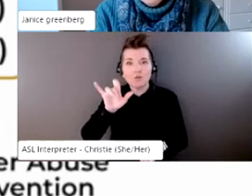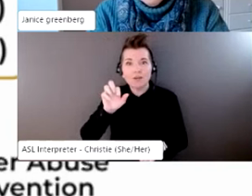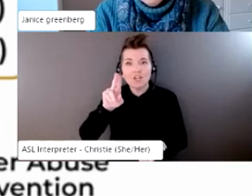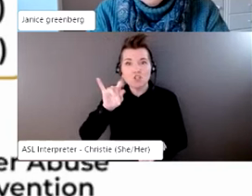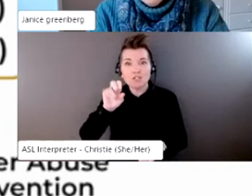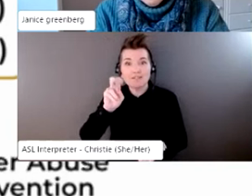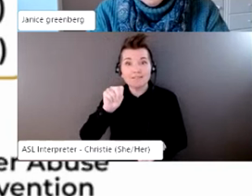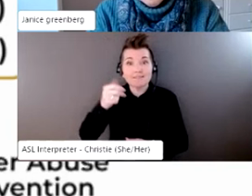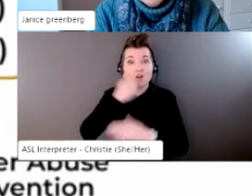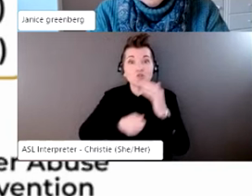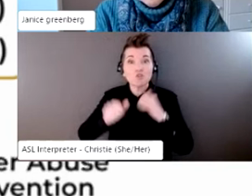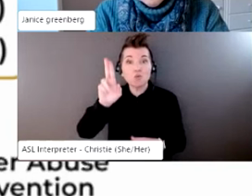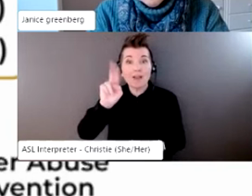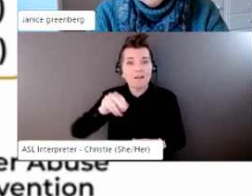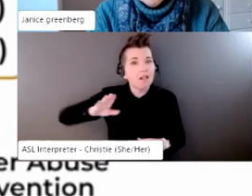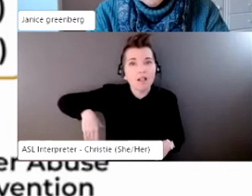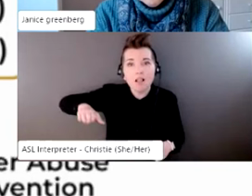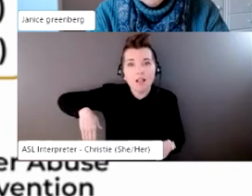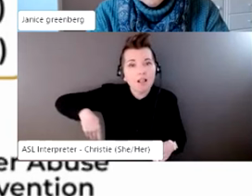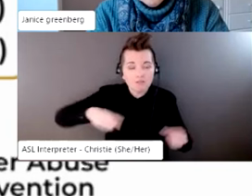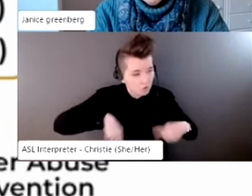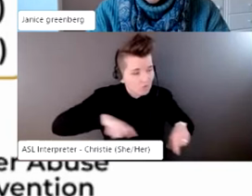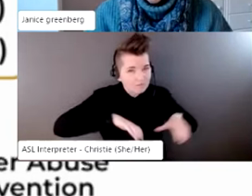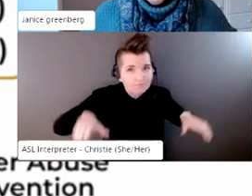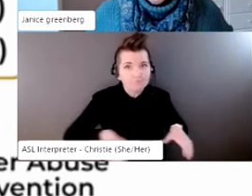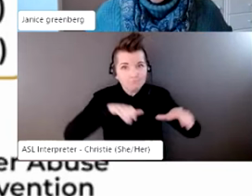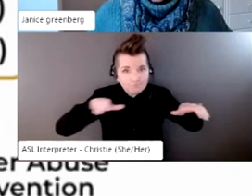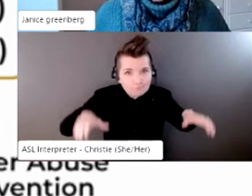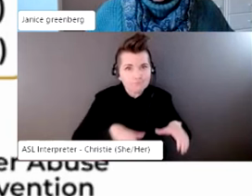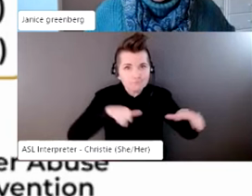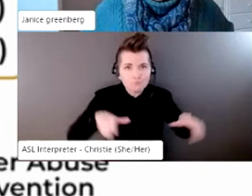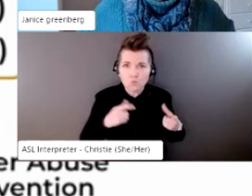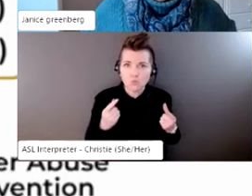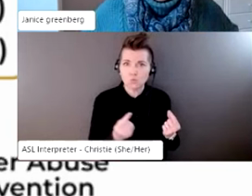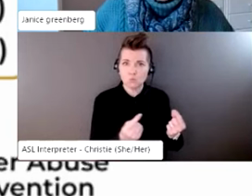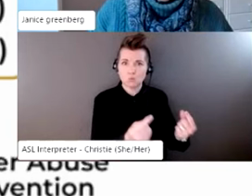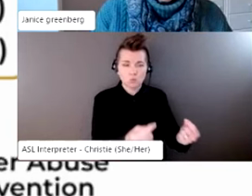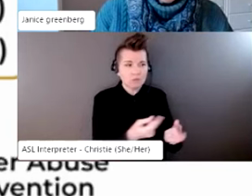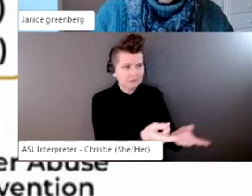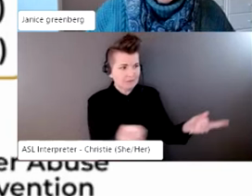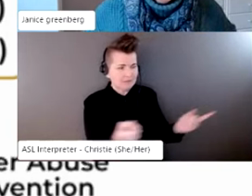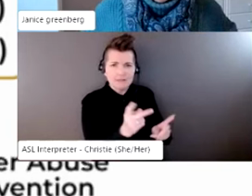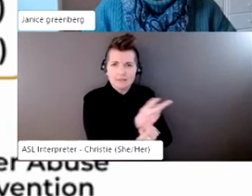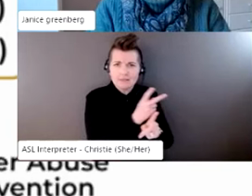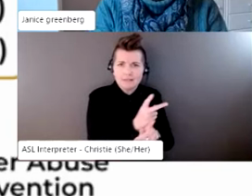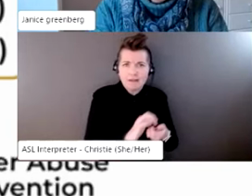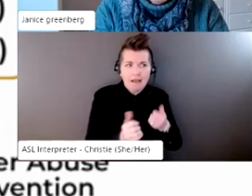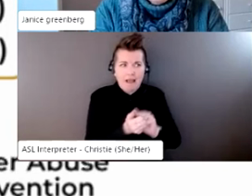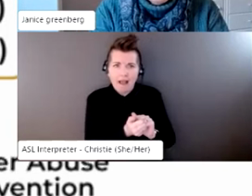having people engaged in advocating for that. And people will learn how to what they can do to play a role in